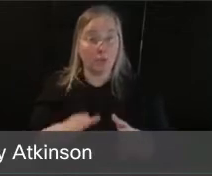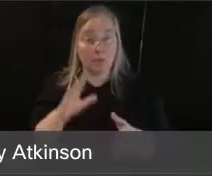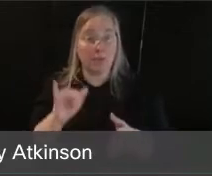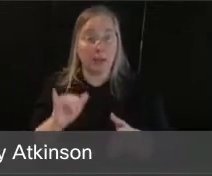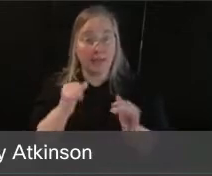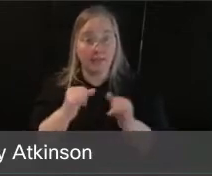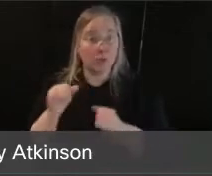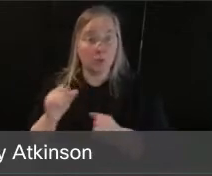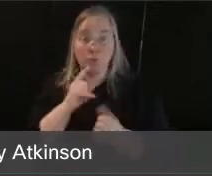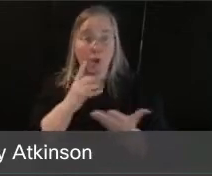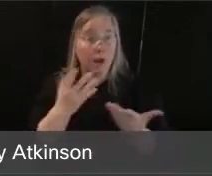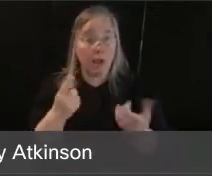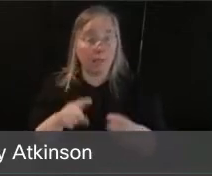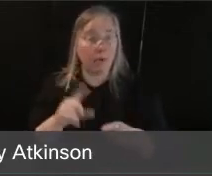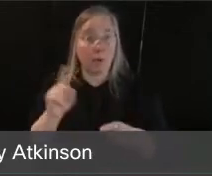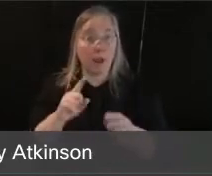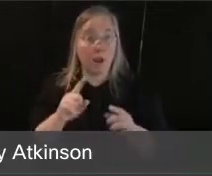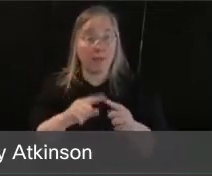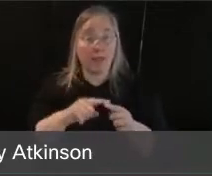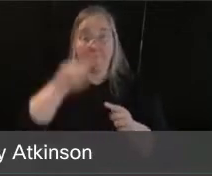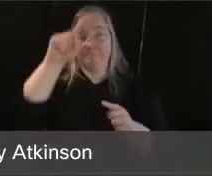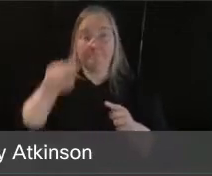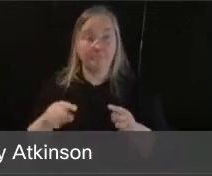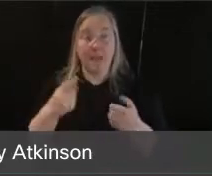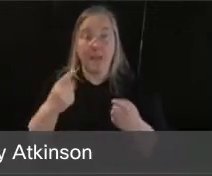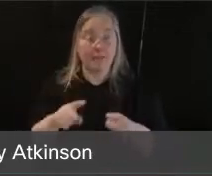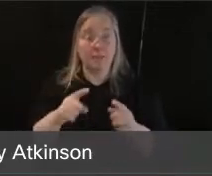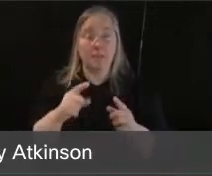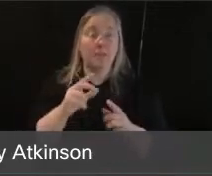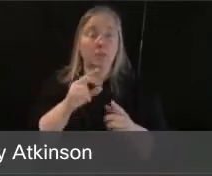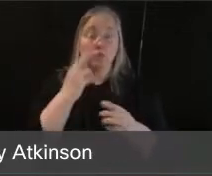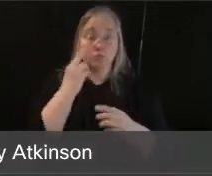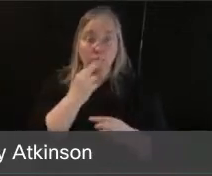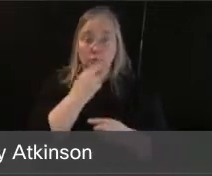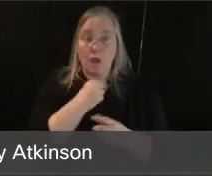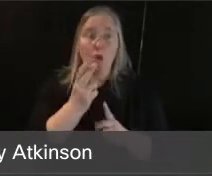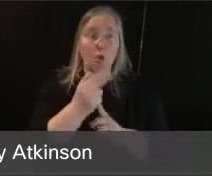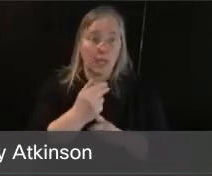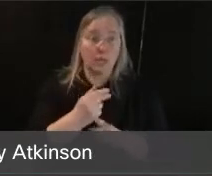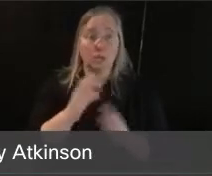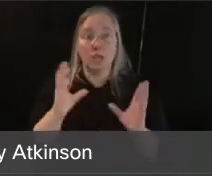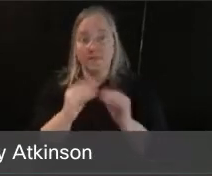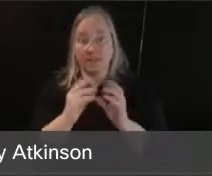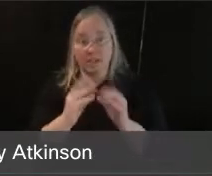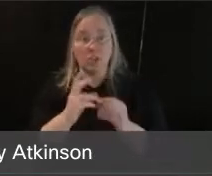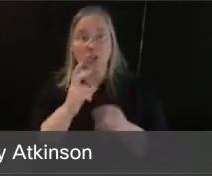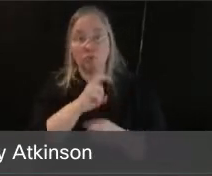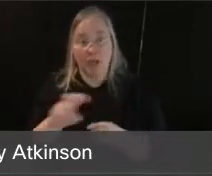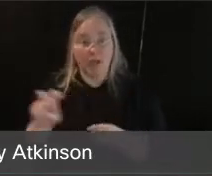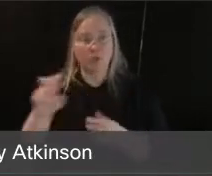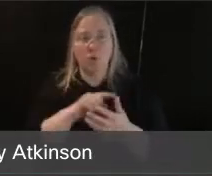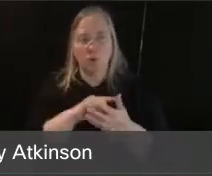as restaurants, hotels, convention, travel, all those types of industries.